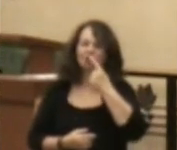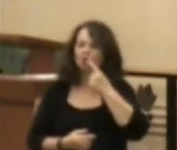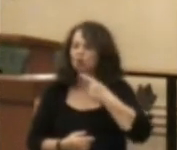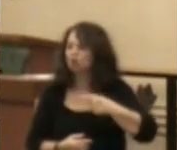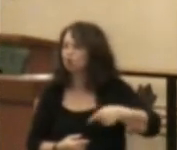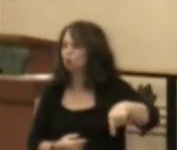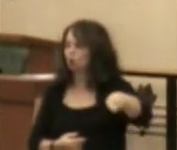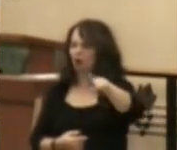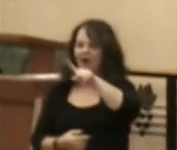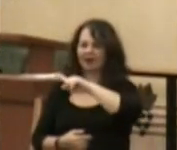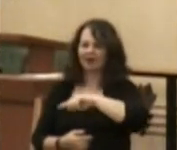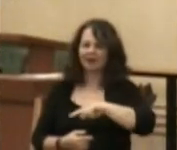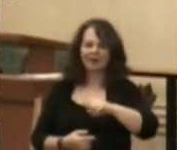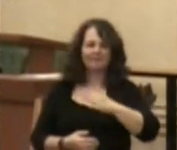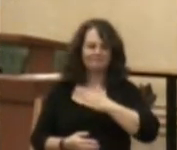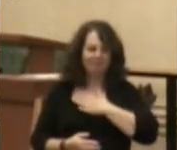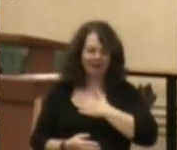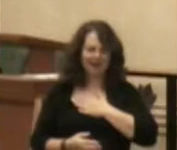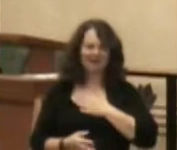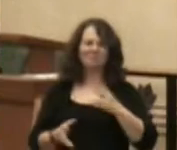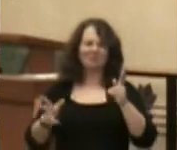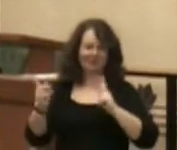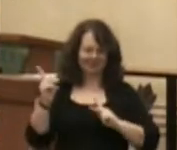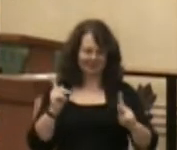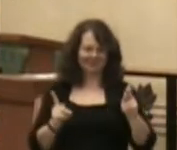are my people.